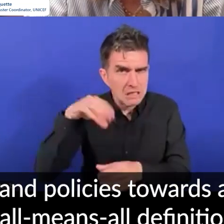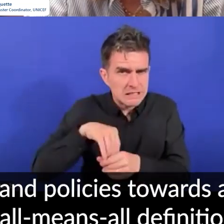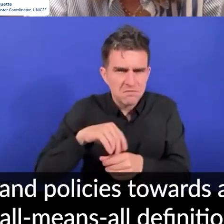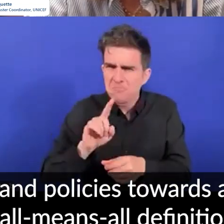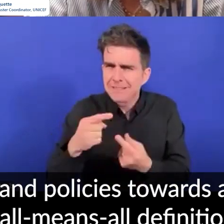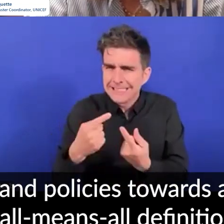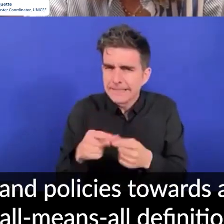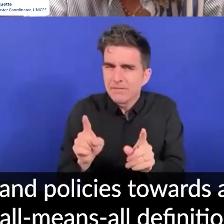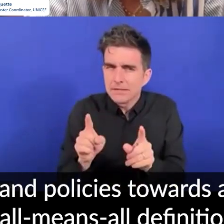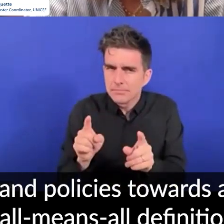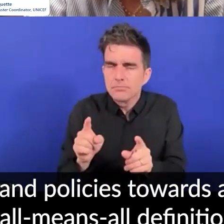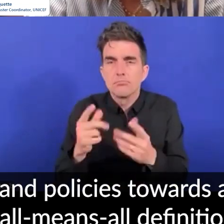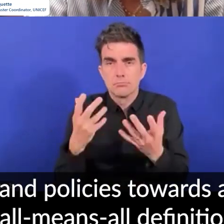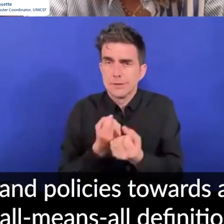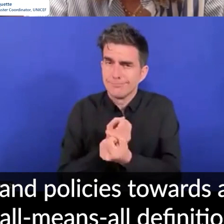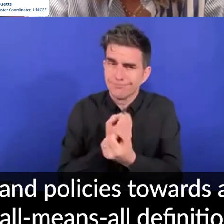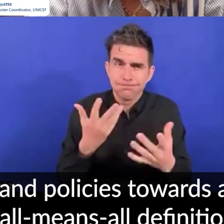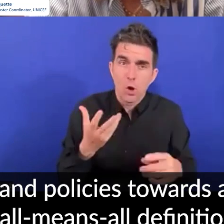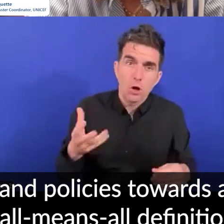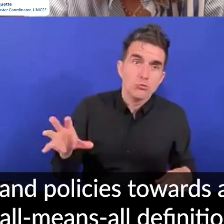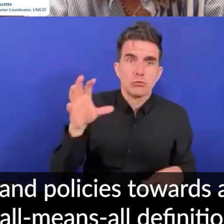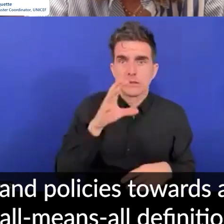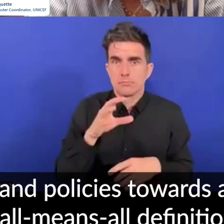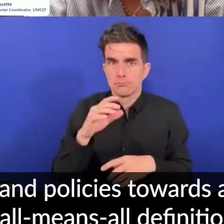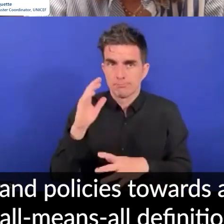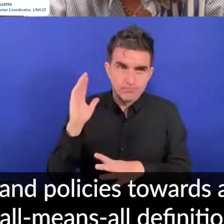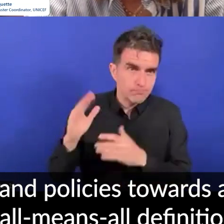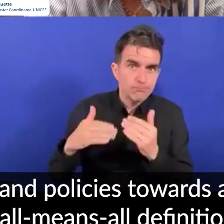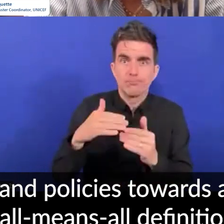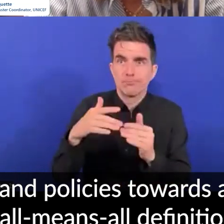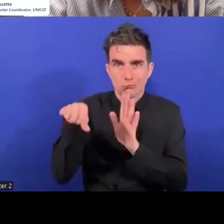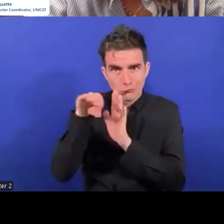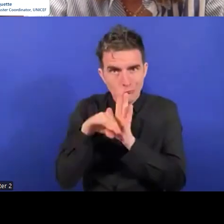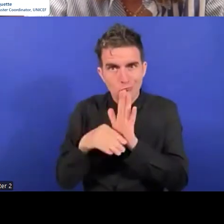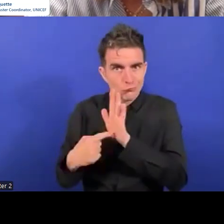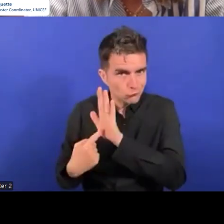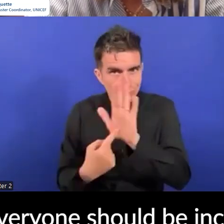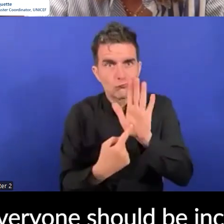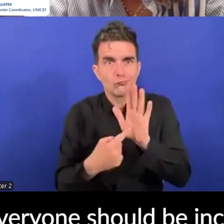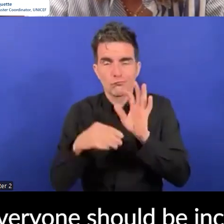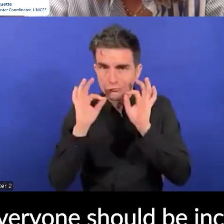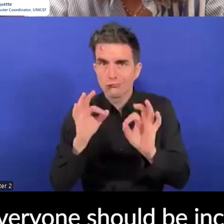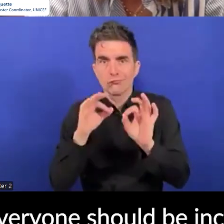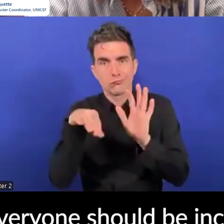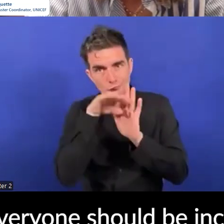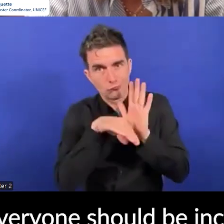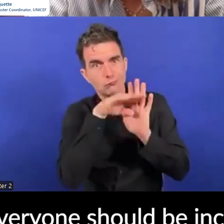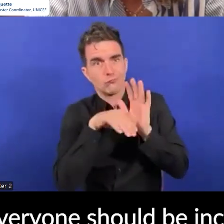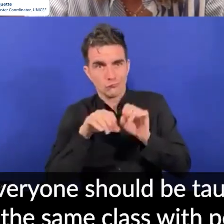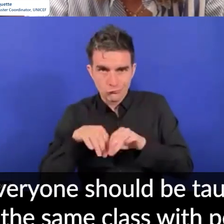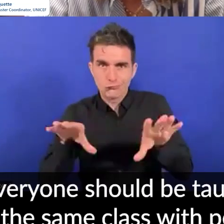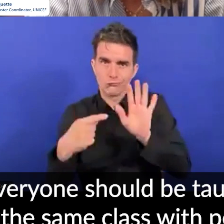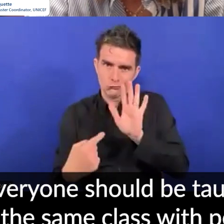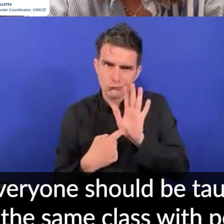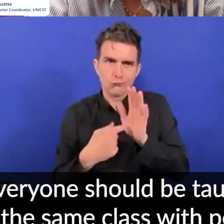and policies towards a all means all definition. So everyone should be